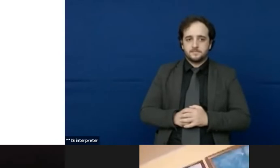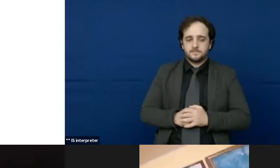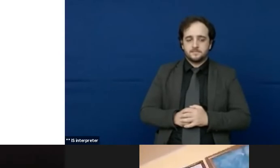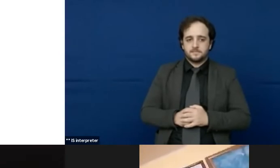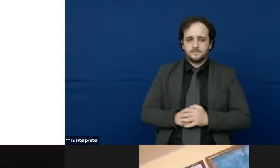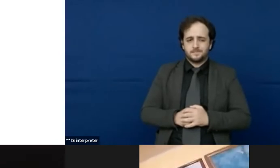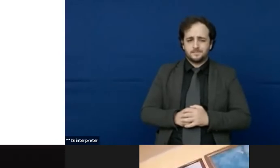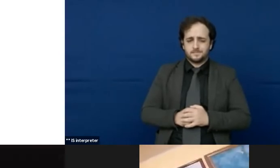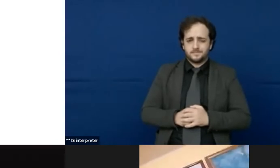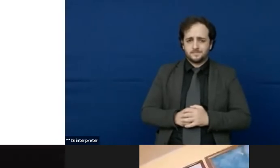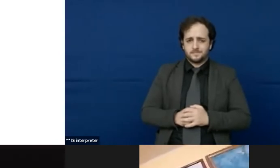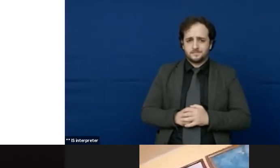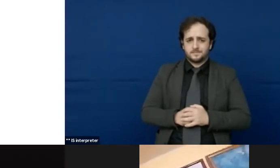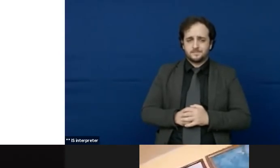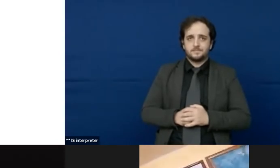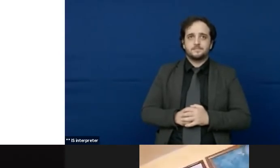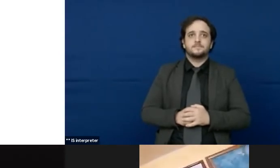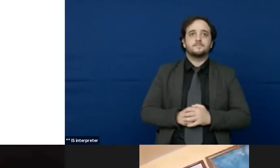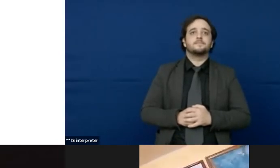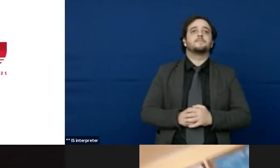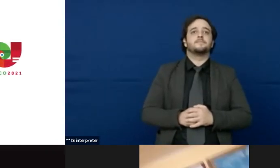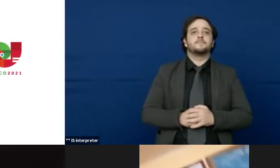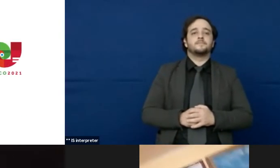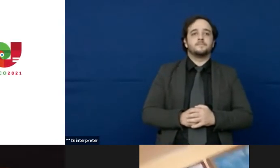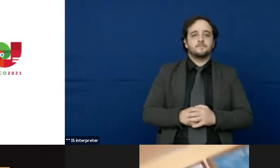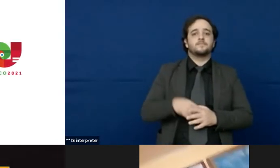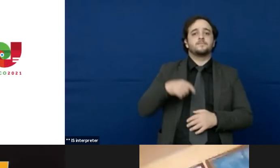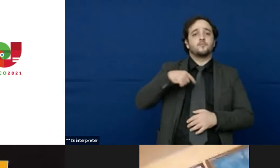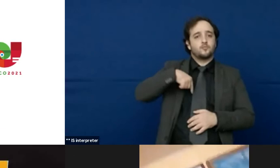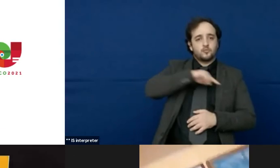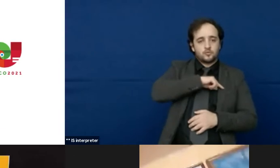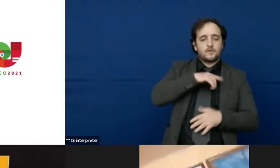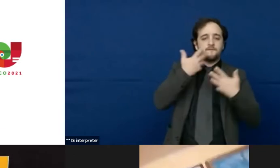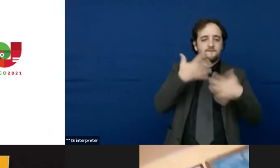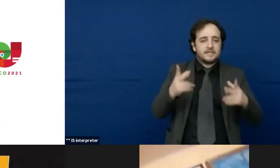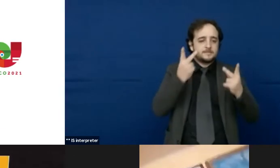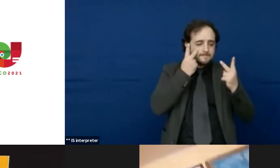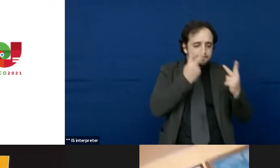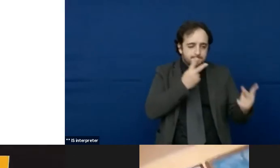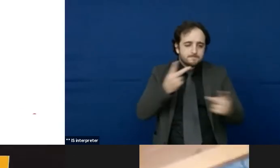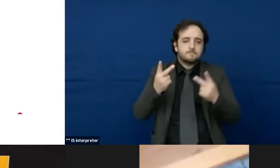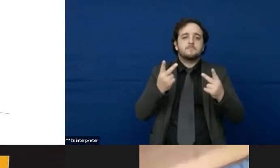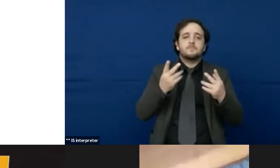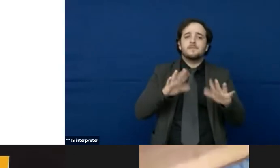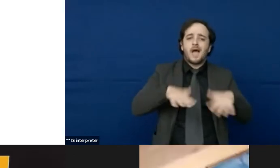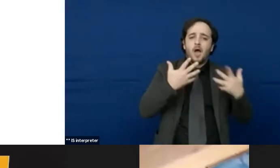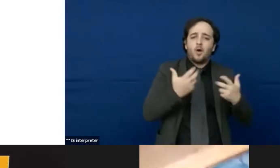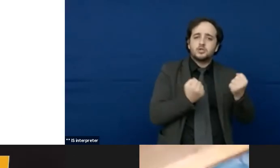securing benefits in municipal plans, as well as public recognition for their leadership in COVID-19